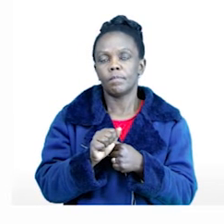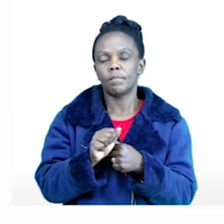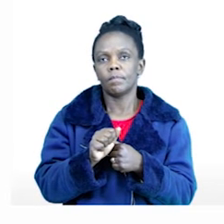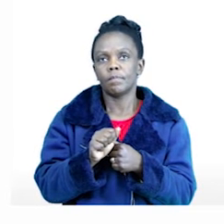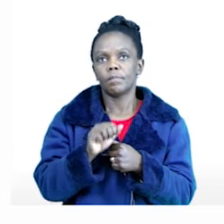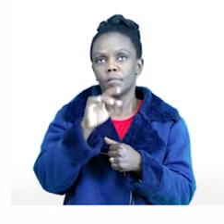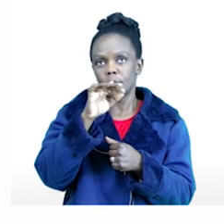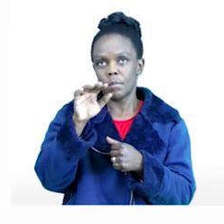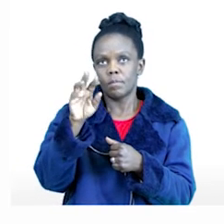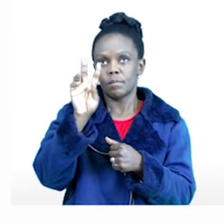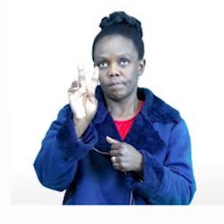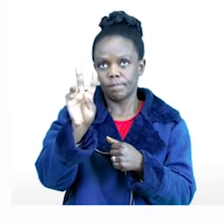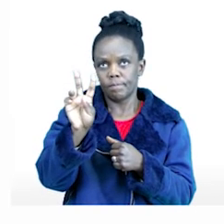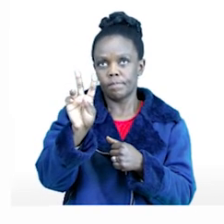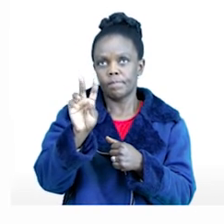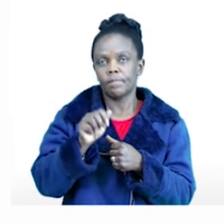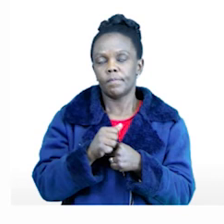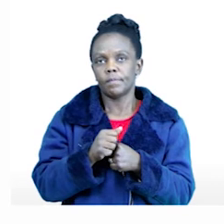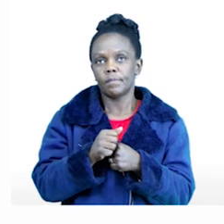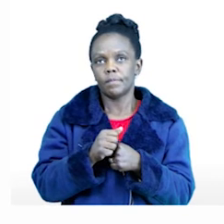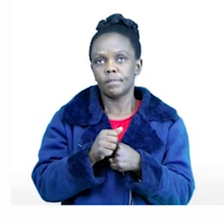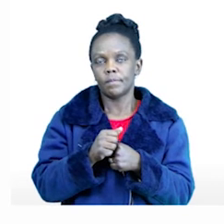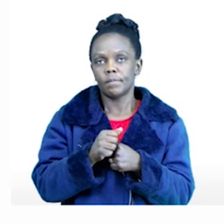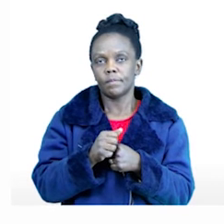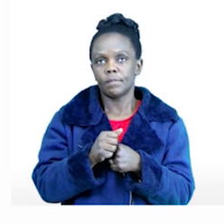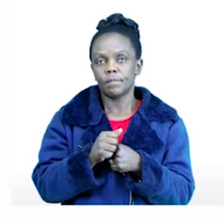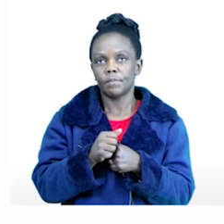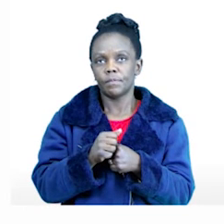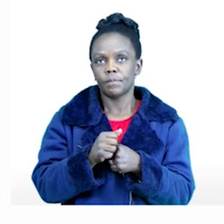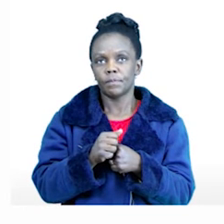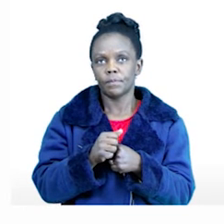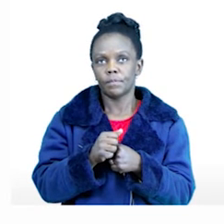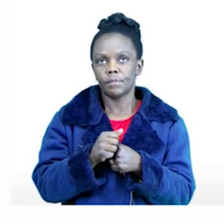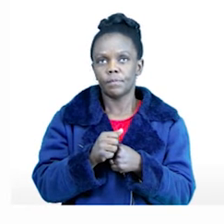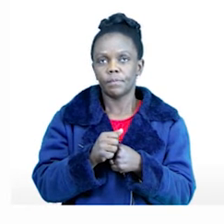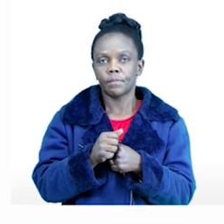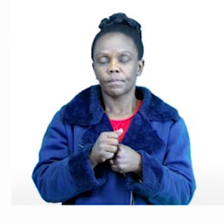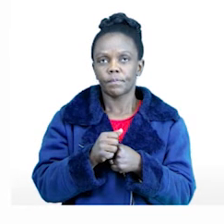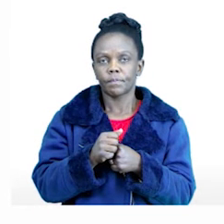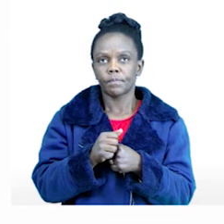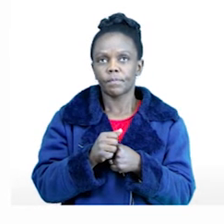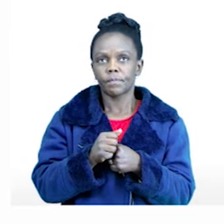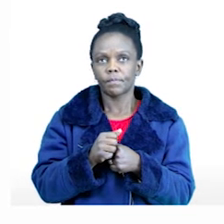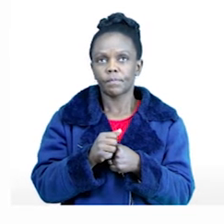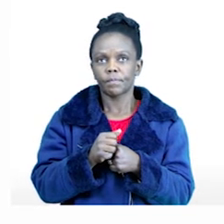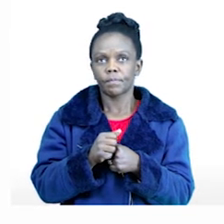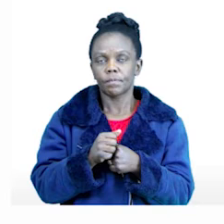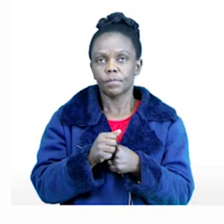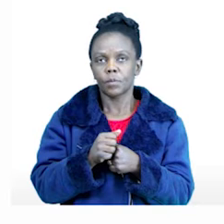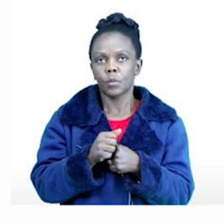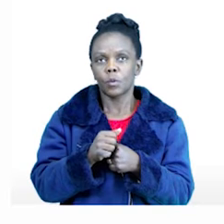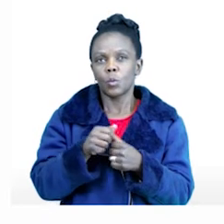One more time, V. Well done. So we are going to try and draw the